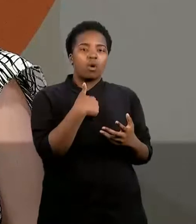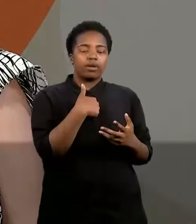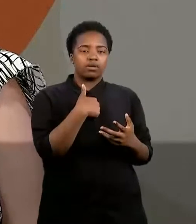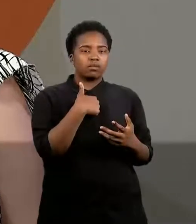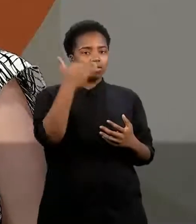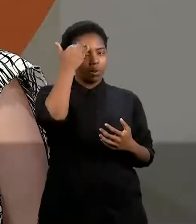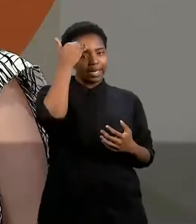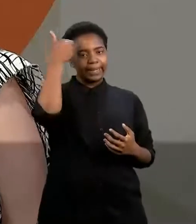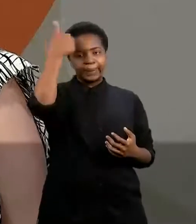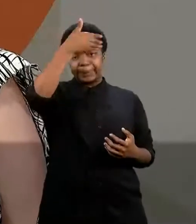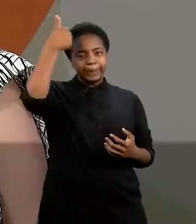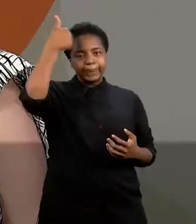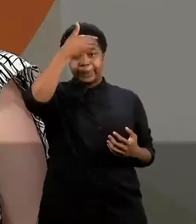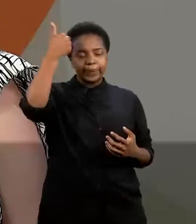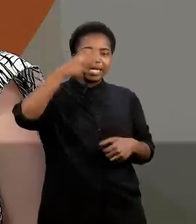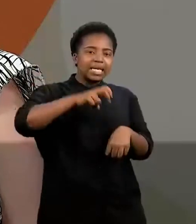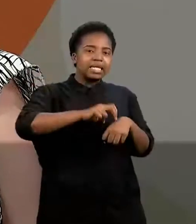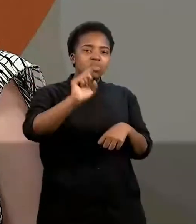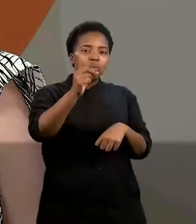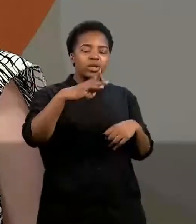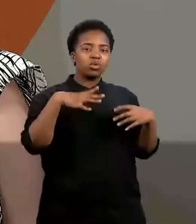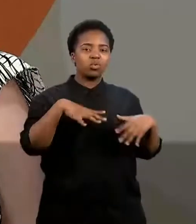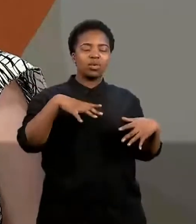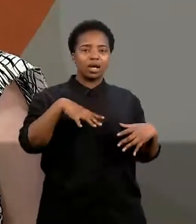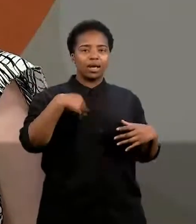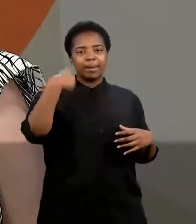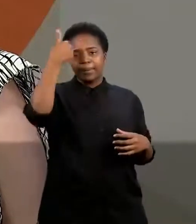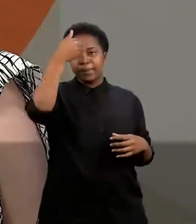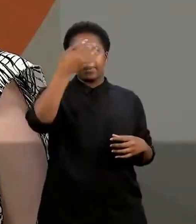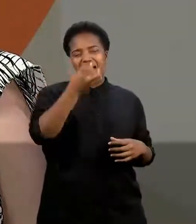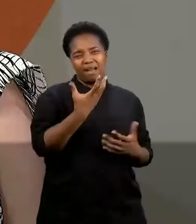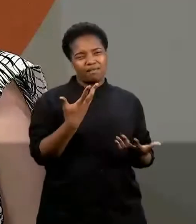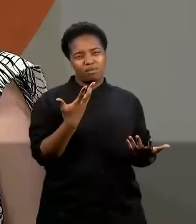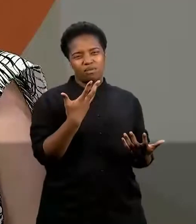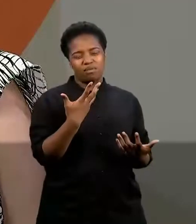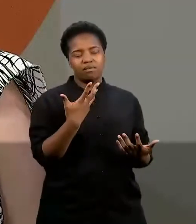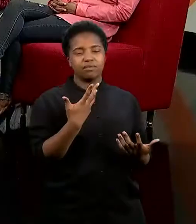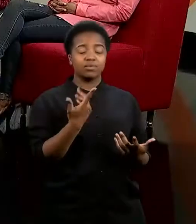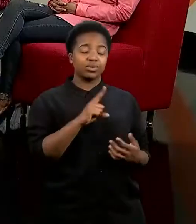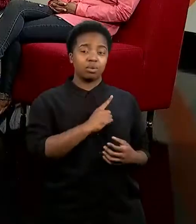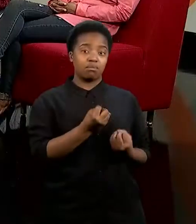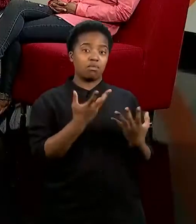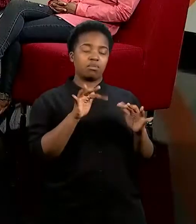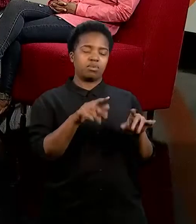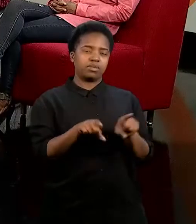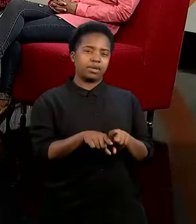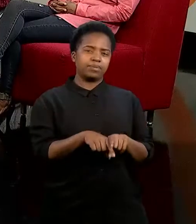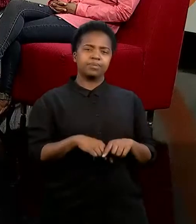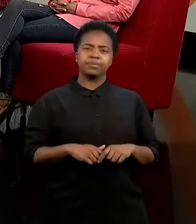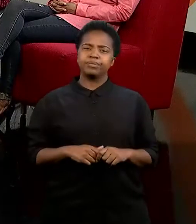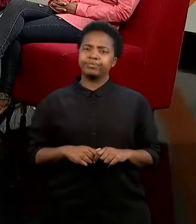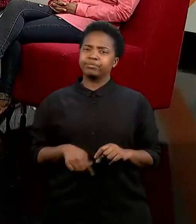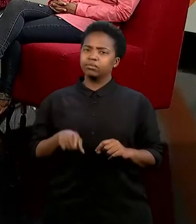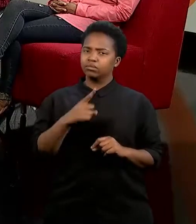that what they want, what they require from clothing, it's severely lacking in the fashion industry. And Sarah, what do you